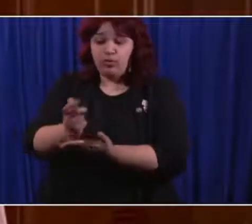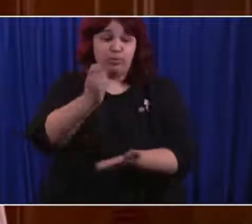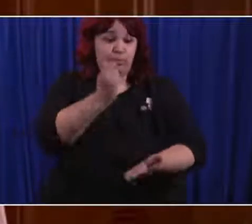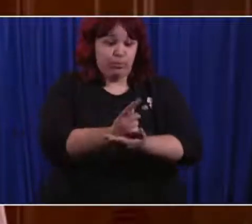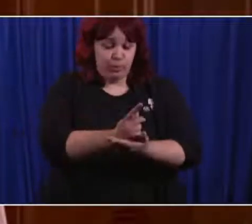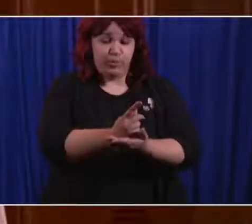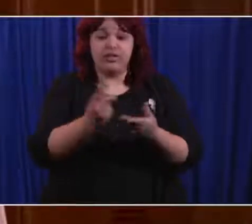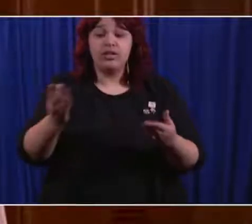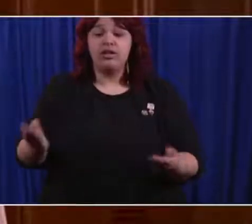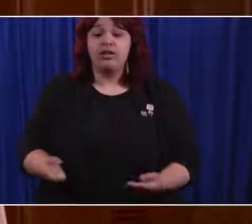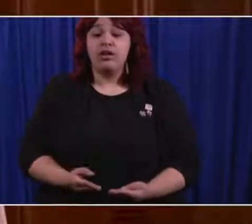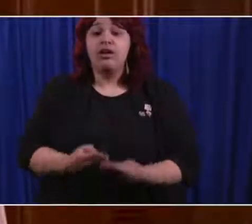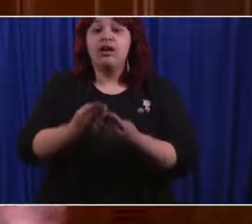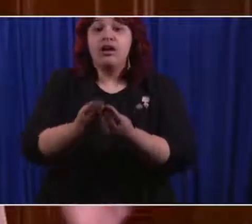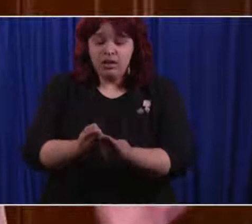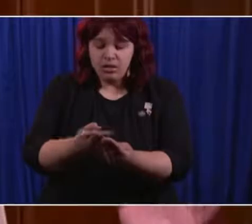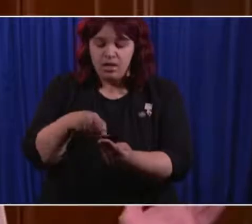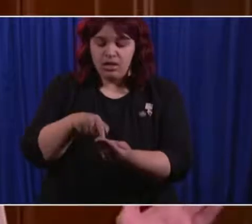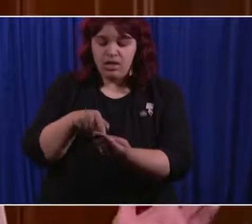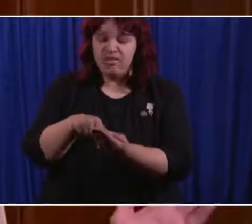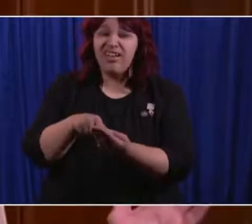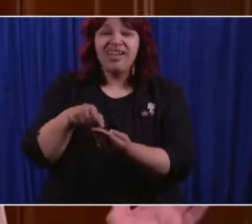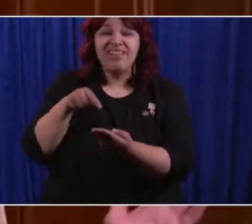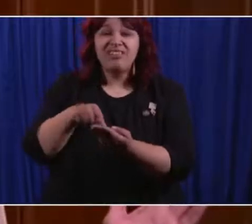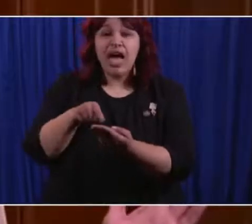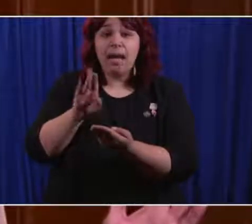have an impact far beyond